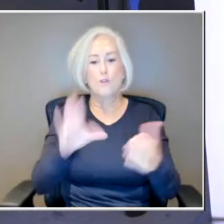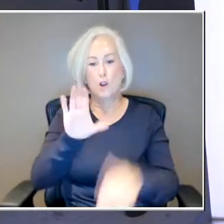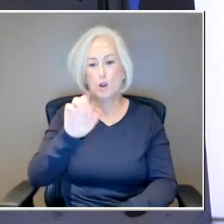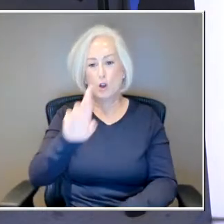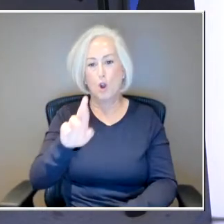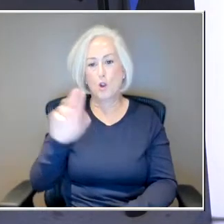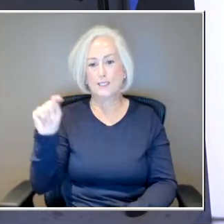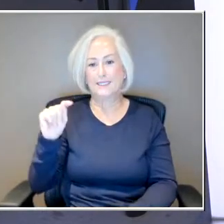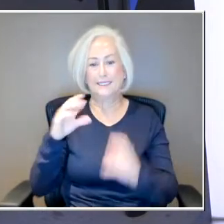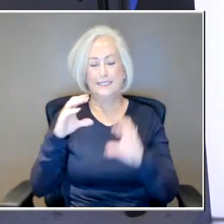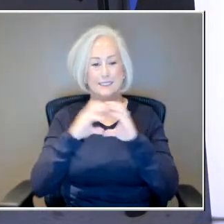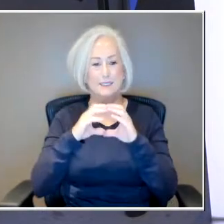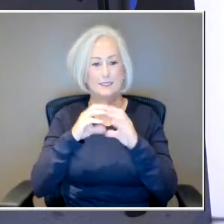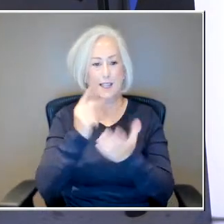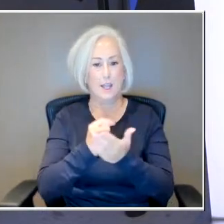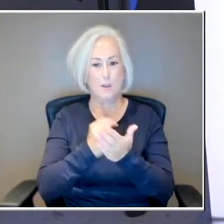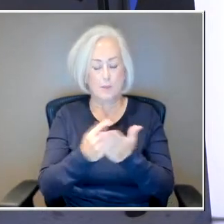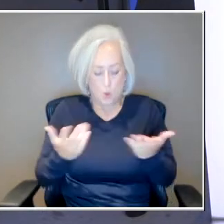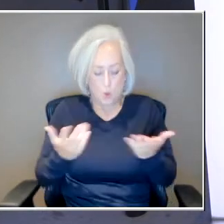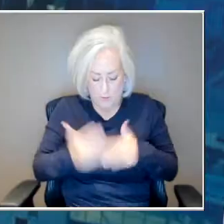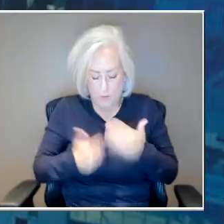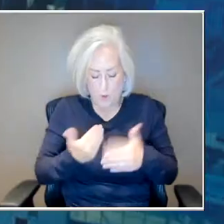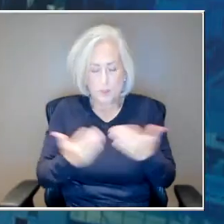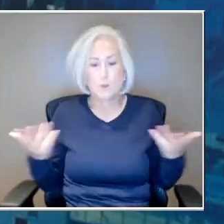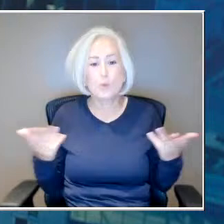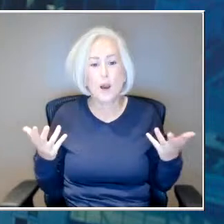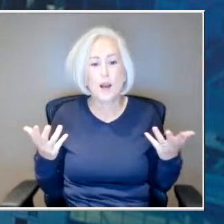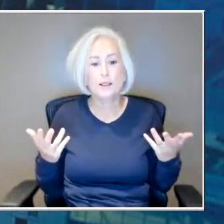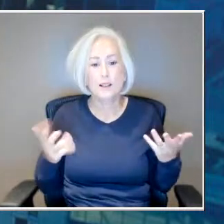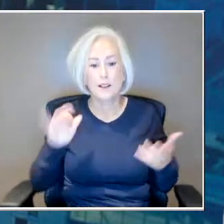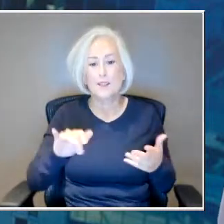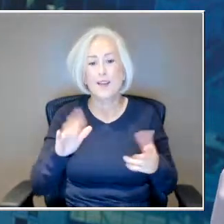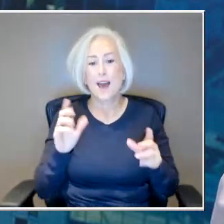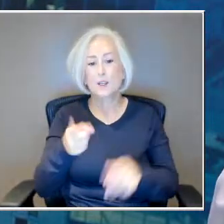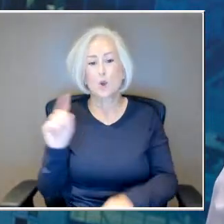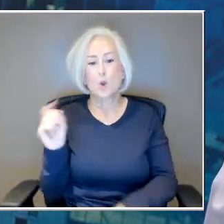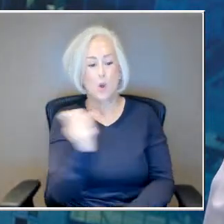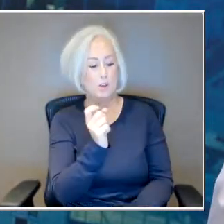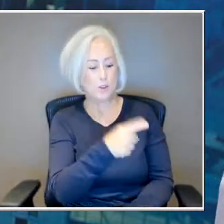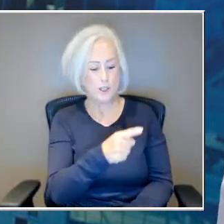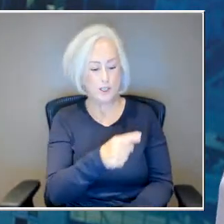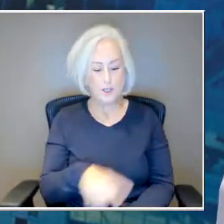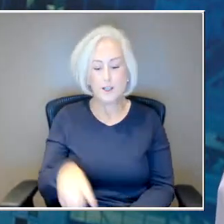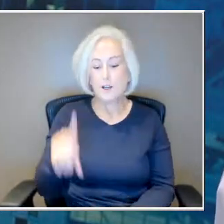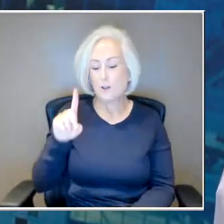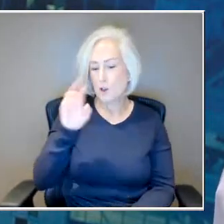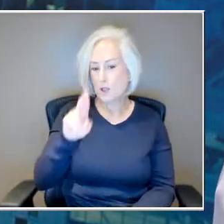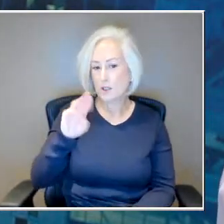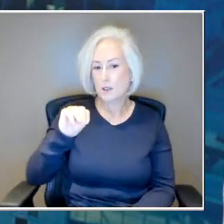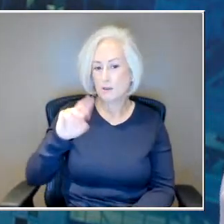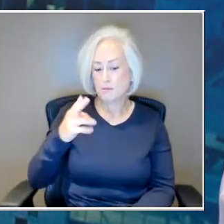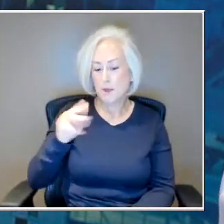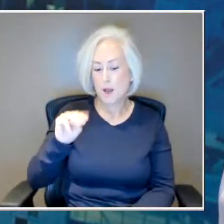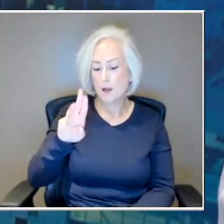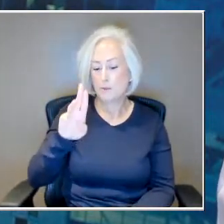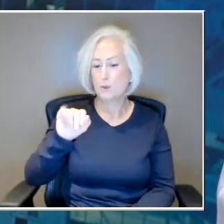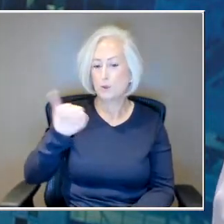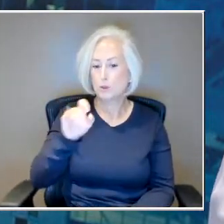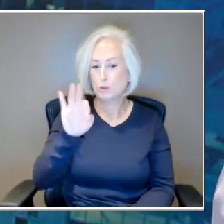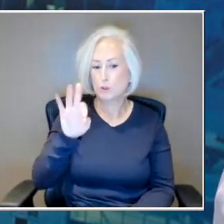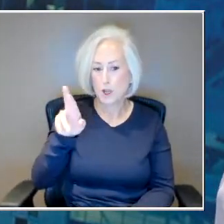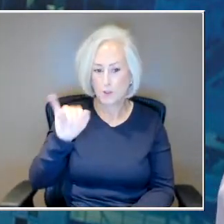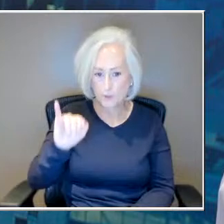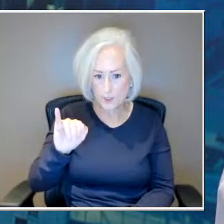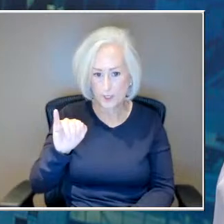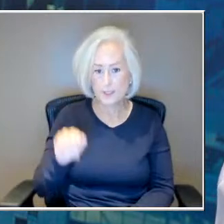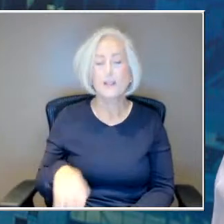process like to get it here? Well, I mean, I think this question is really appropriate for Dr. Mahmoud Jaffer, but I would say that both Dr. Mahmoud Jaffer and Dr. McGurk, really played